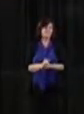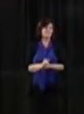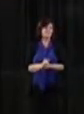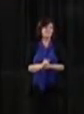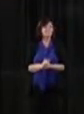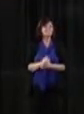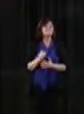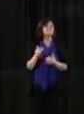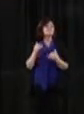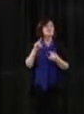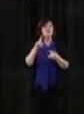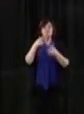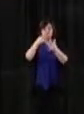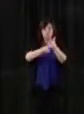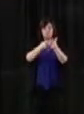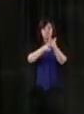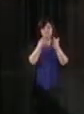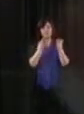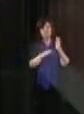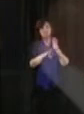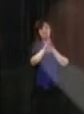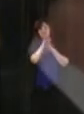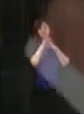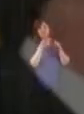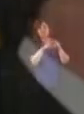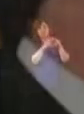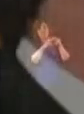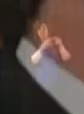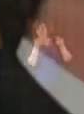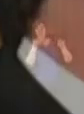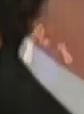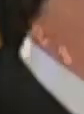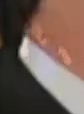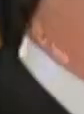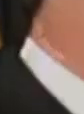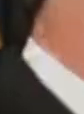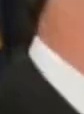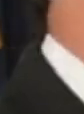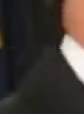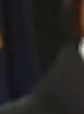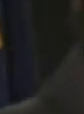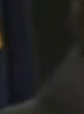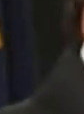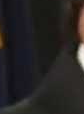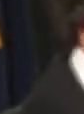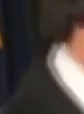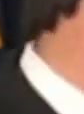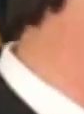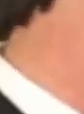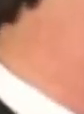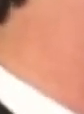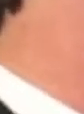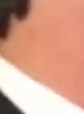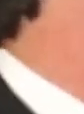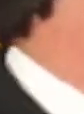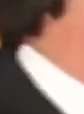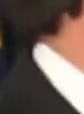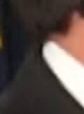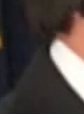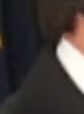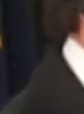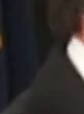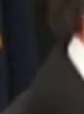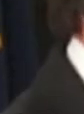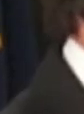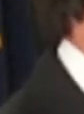At a time when prices are going up, isn't it good to know your tax rate's going down? Thank you to the members of the county